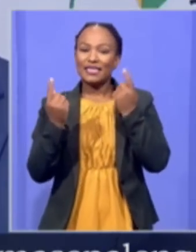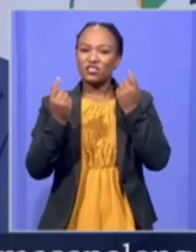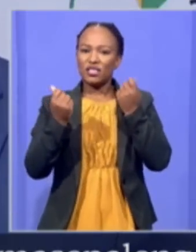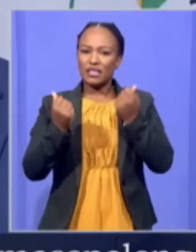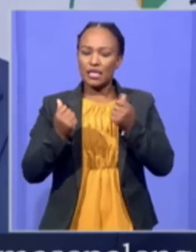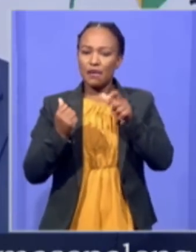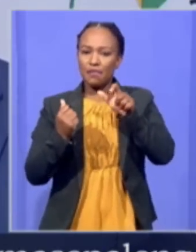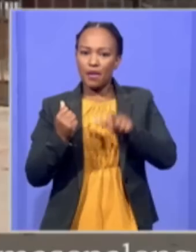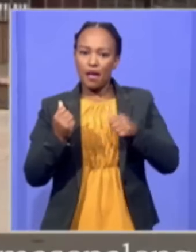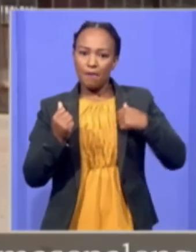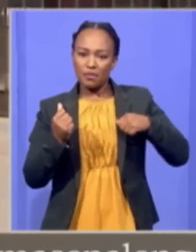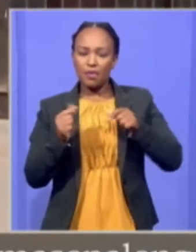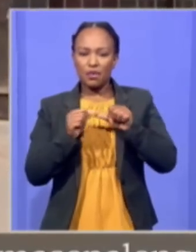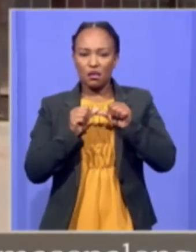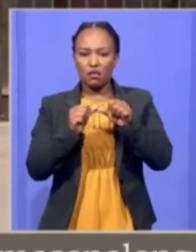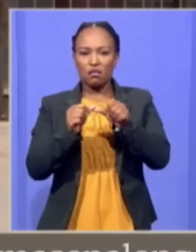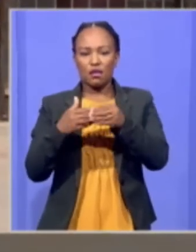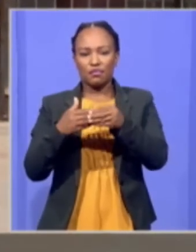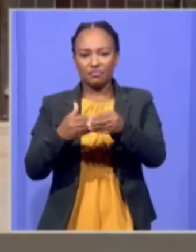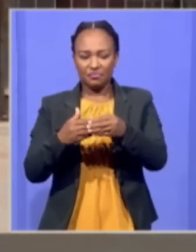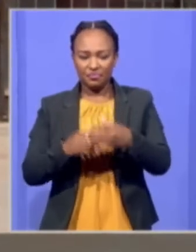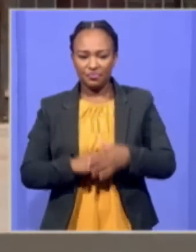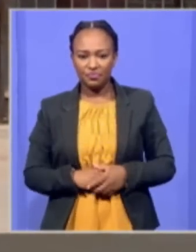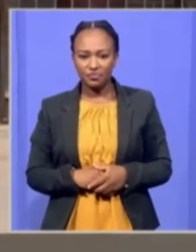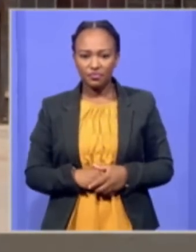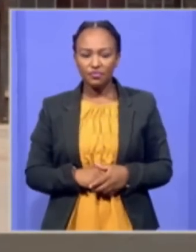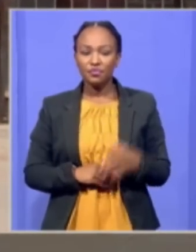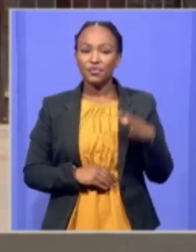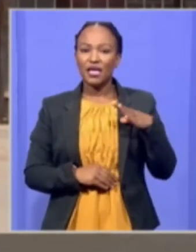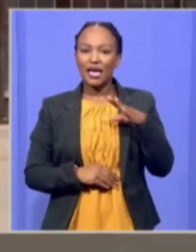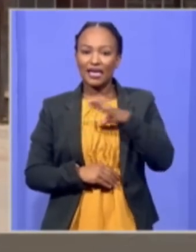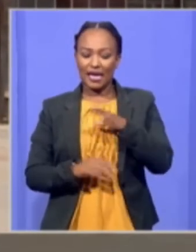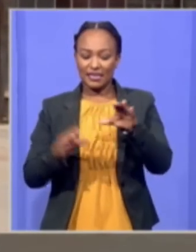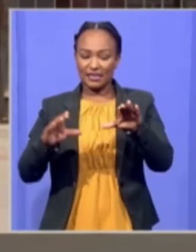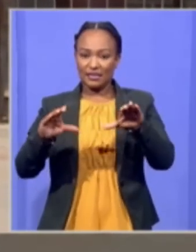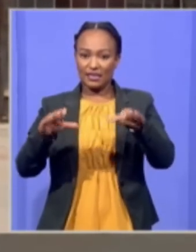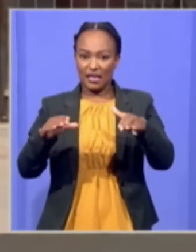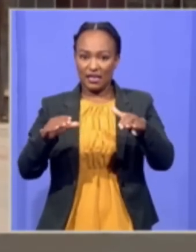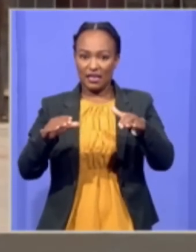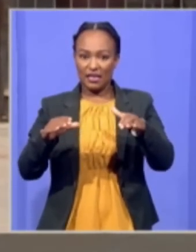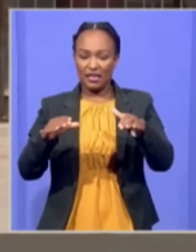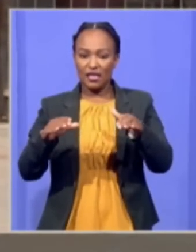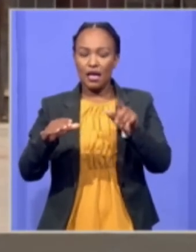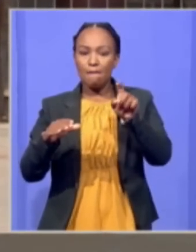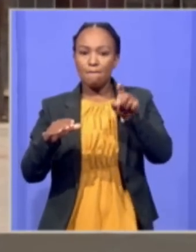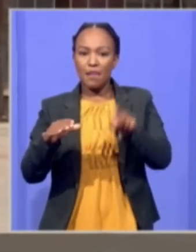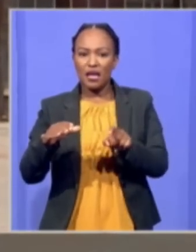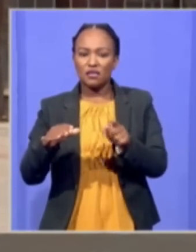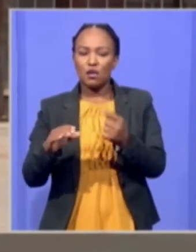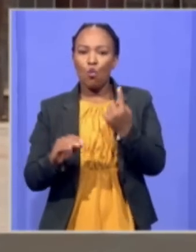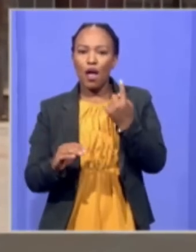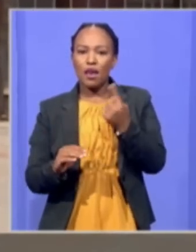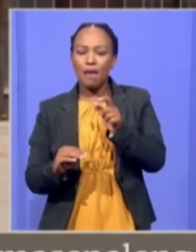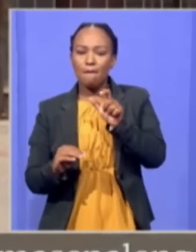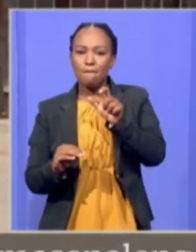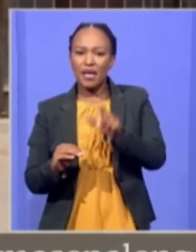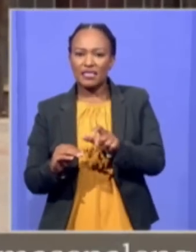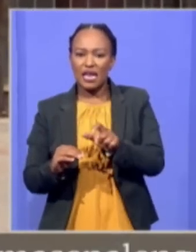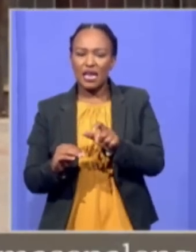e be motsamaisi. A council are supposed to have at least one general council meeting